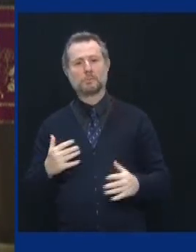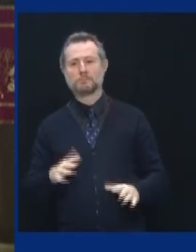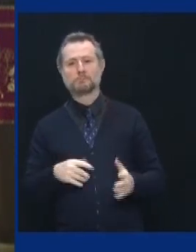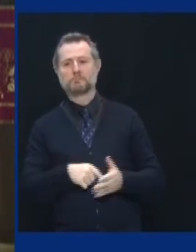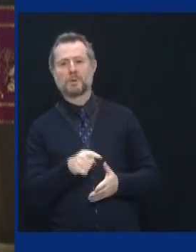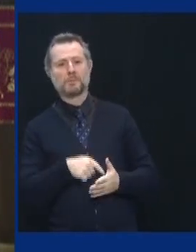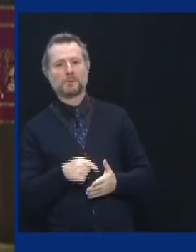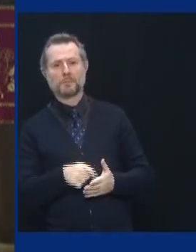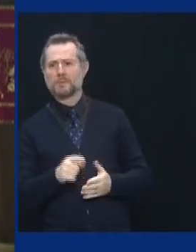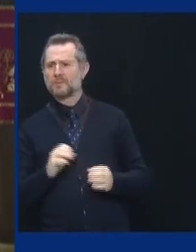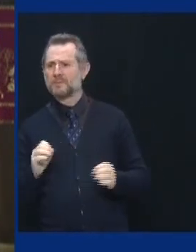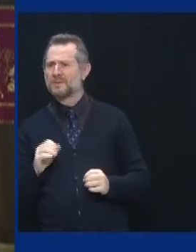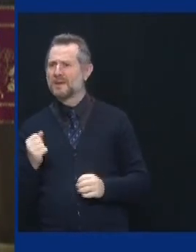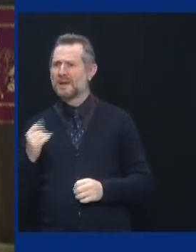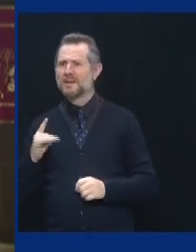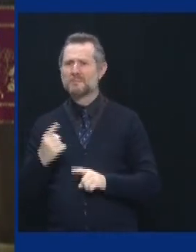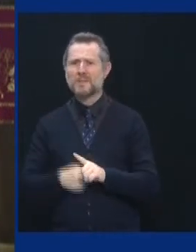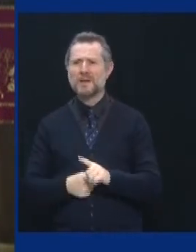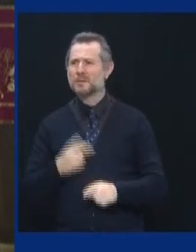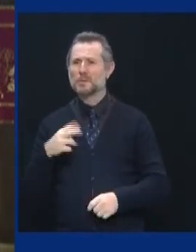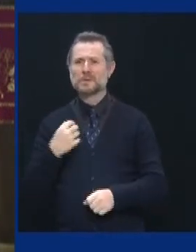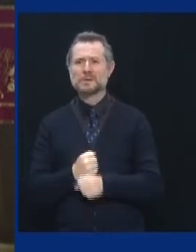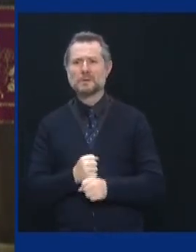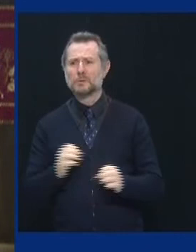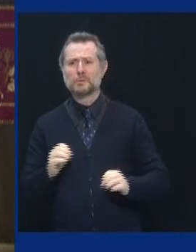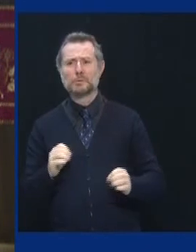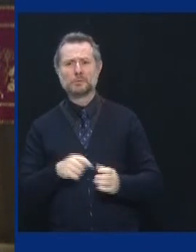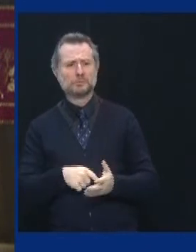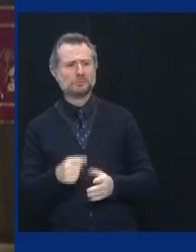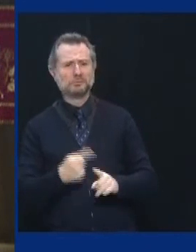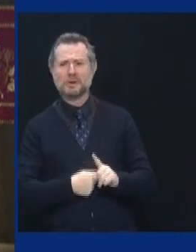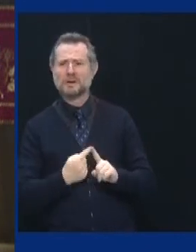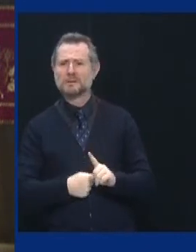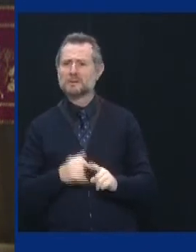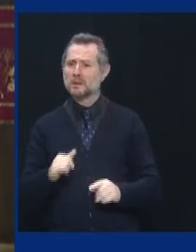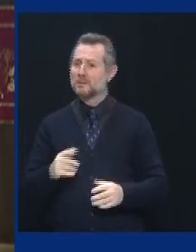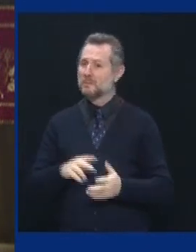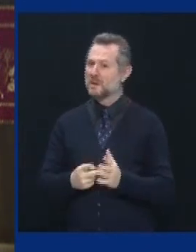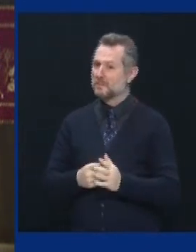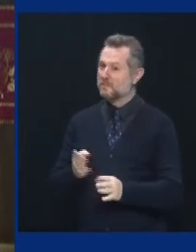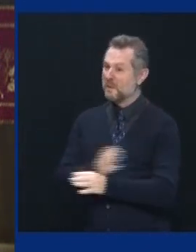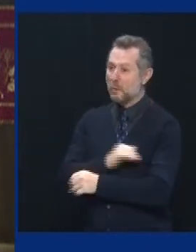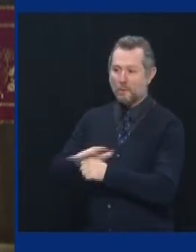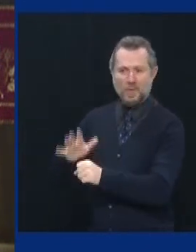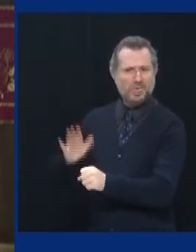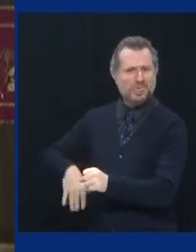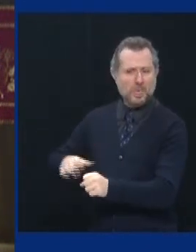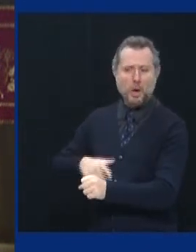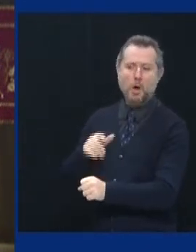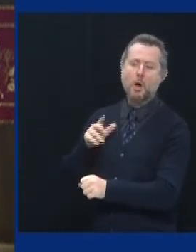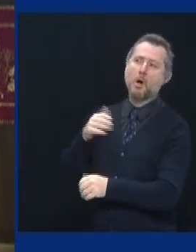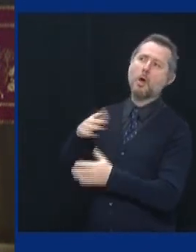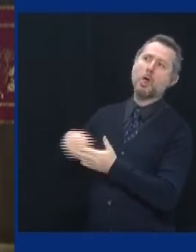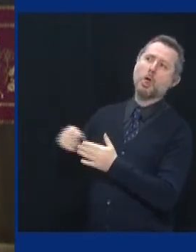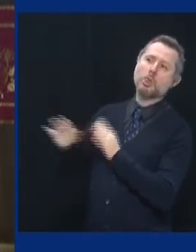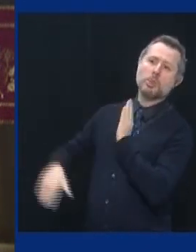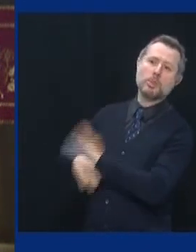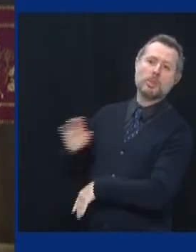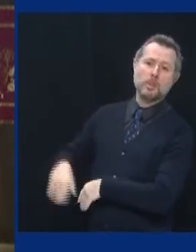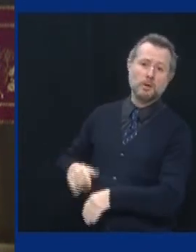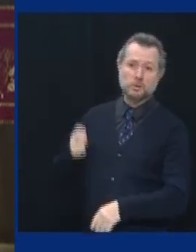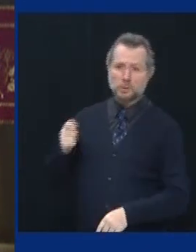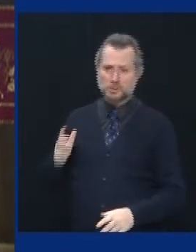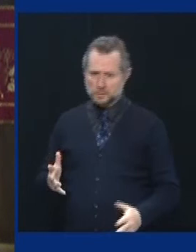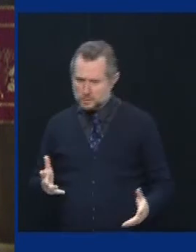months, in some cases 2 years. These are issues that started well before the pandemic. But even though judges have even issued